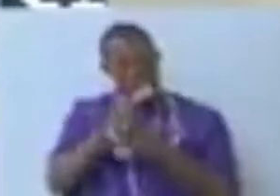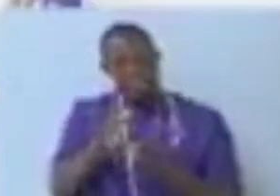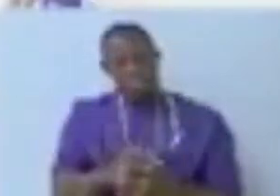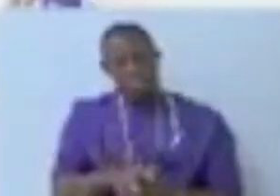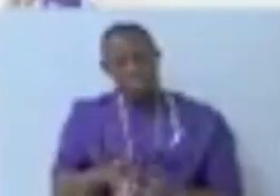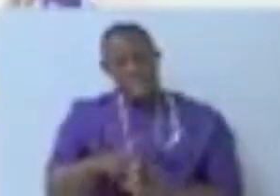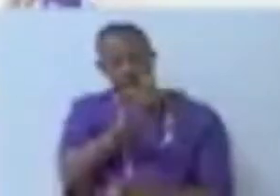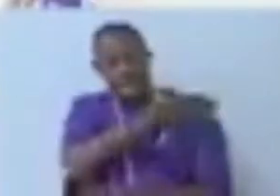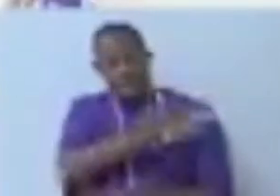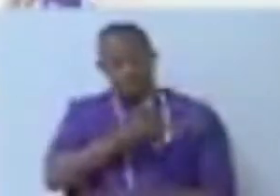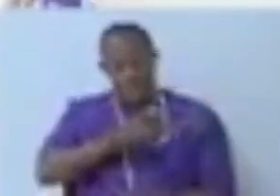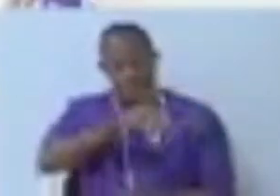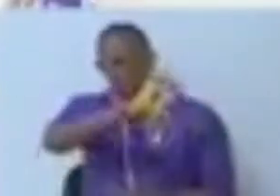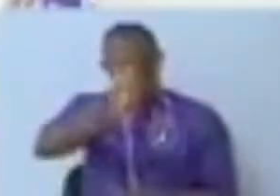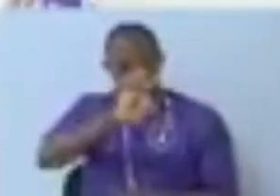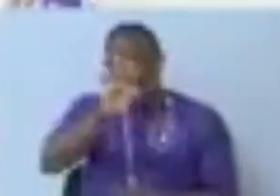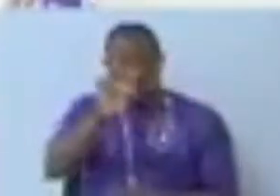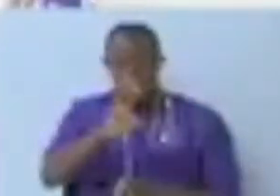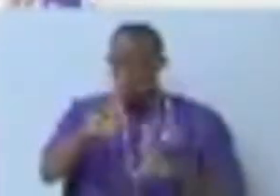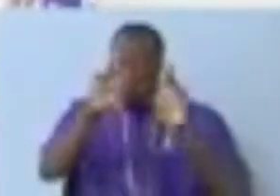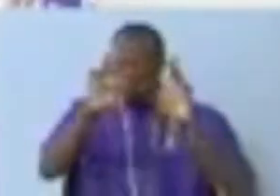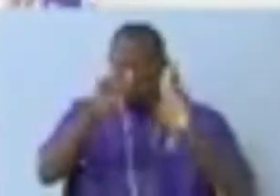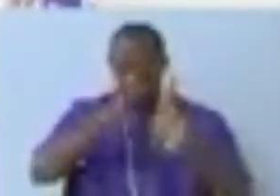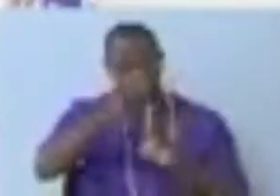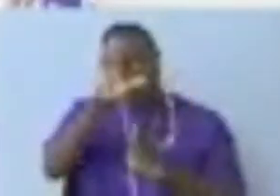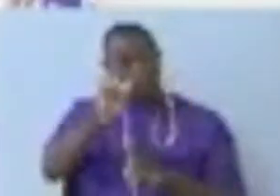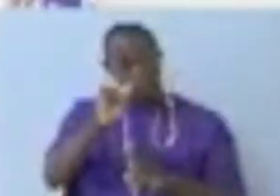And leave my family here? That's what you for me to do.